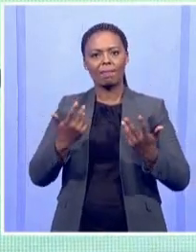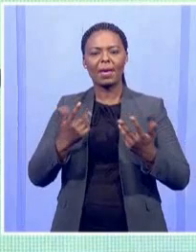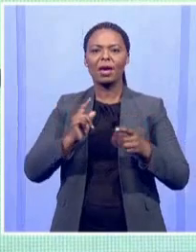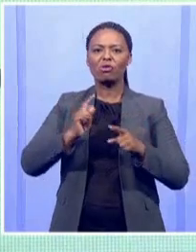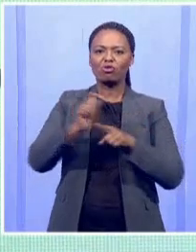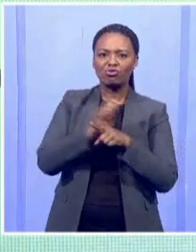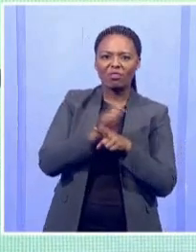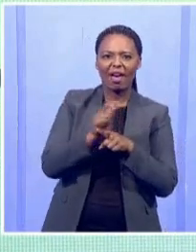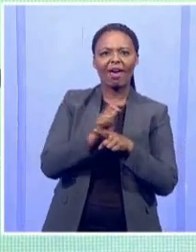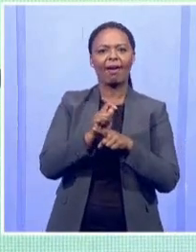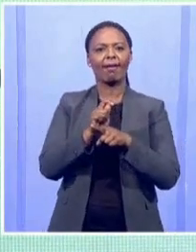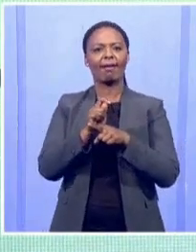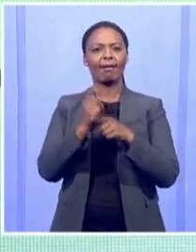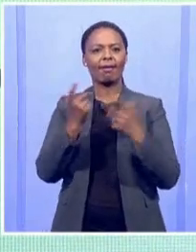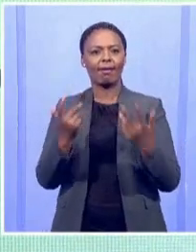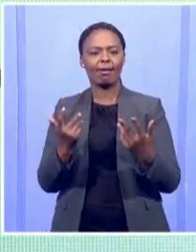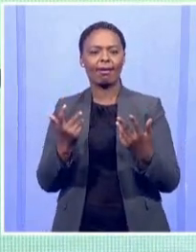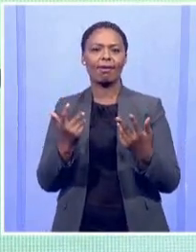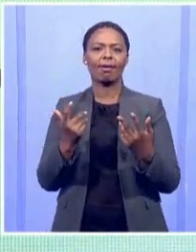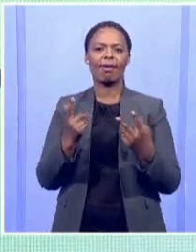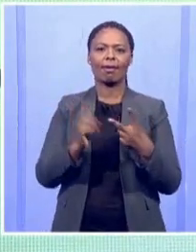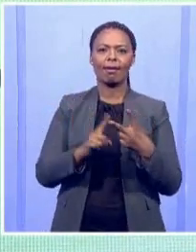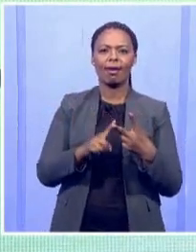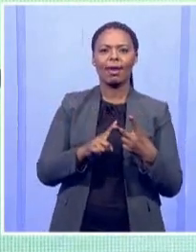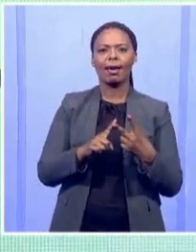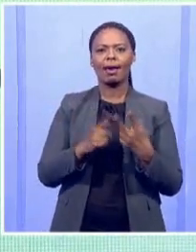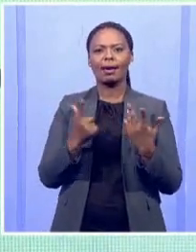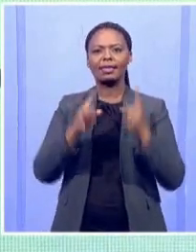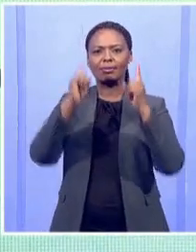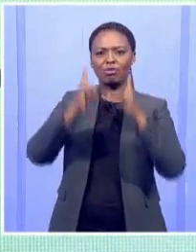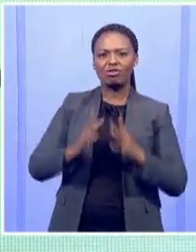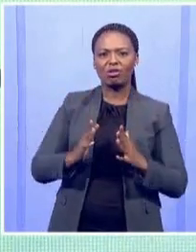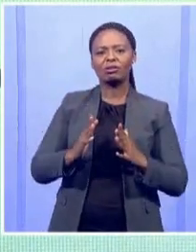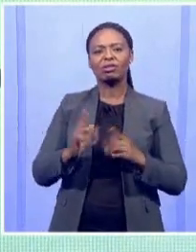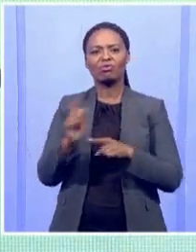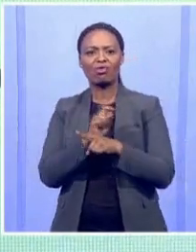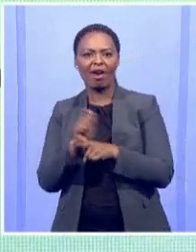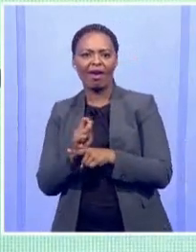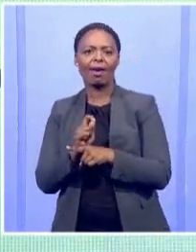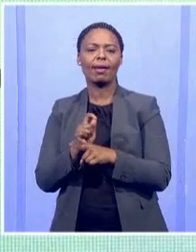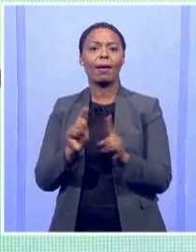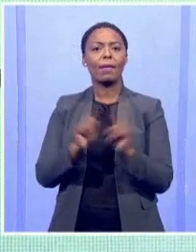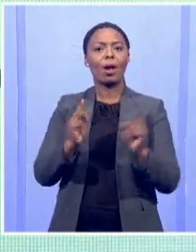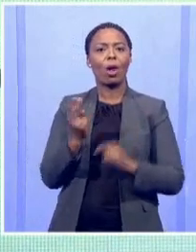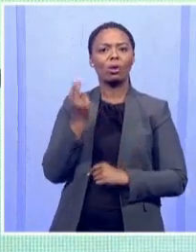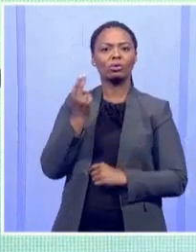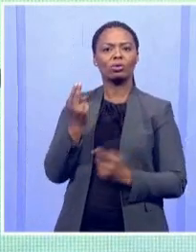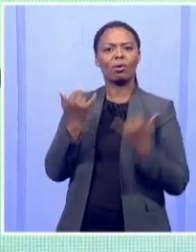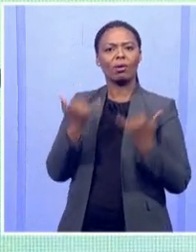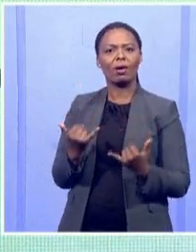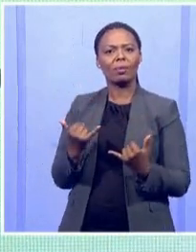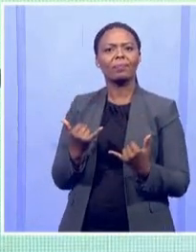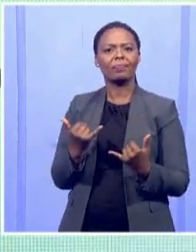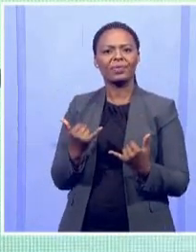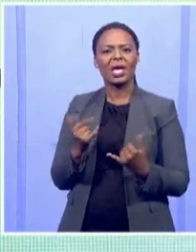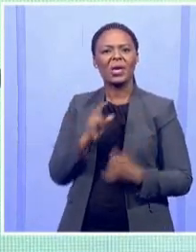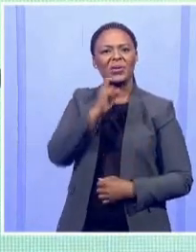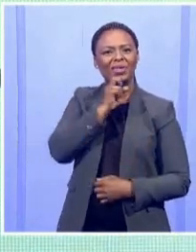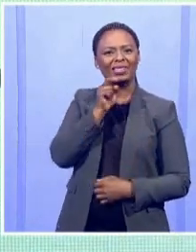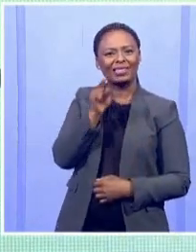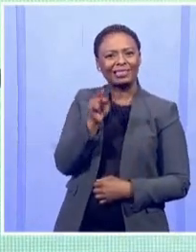training, and also at the specialist training, but also how we can use